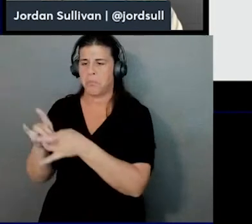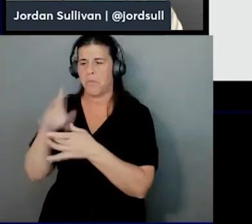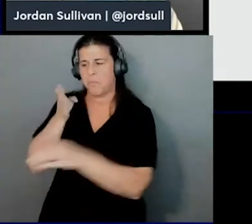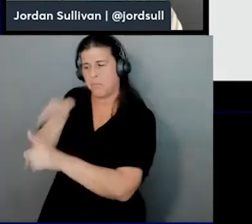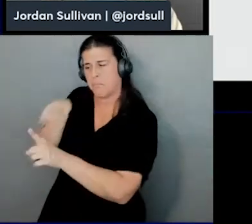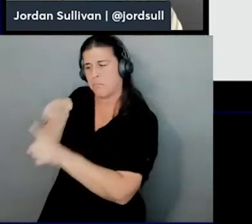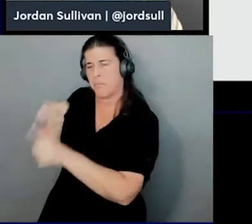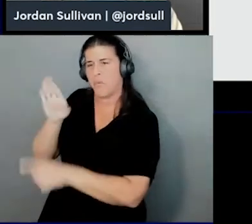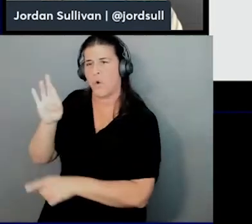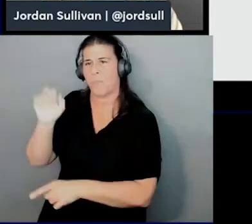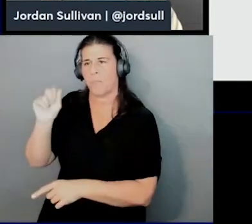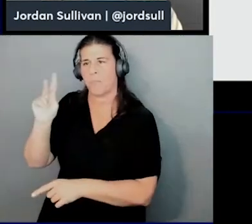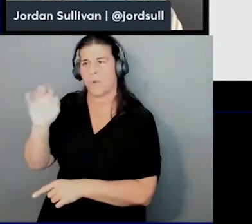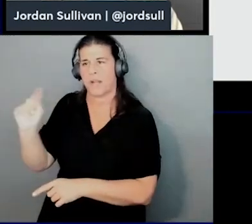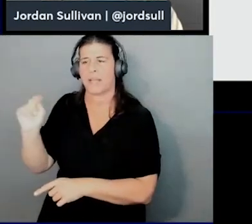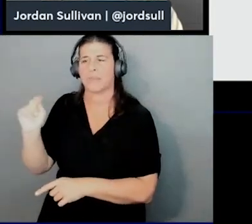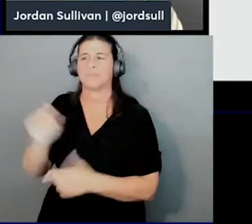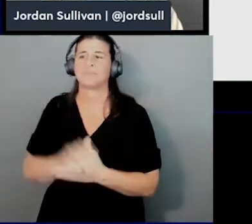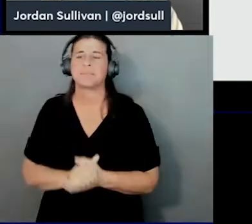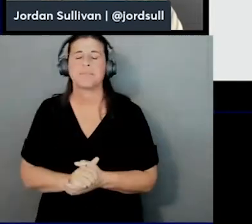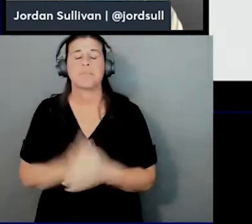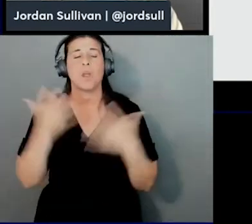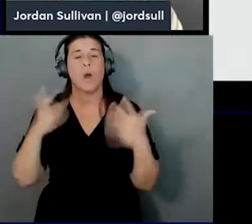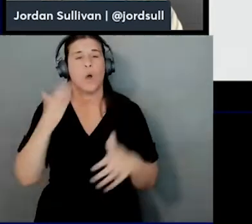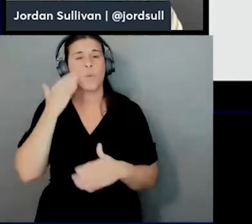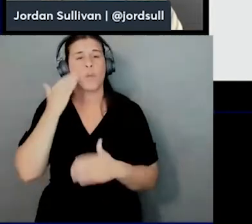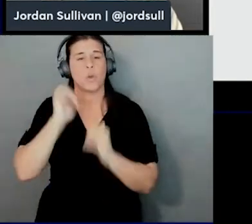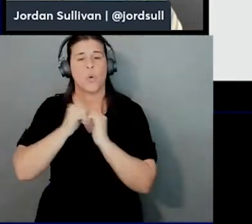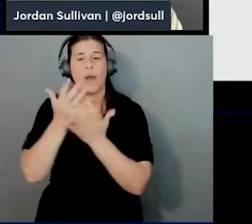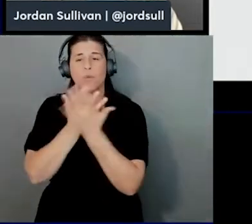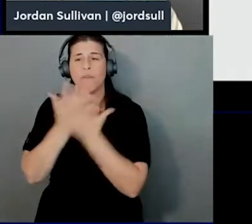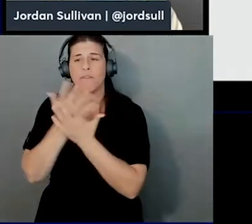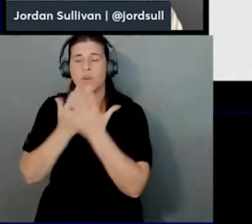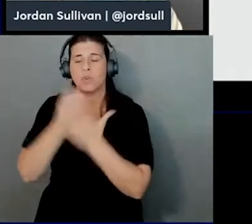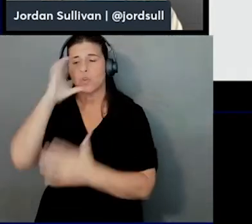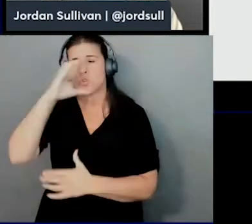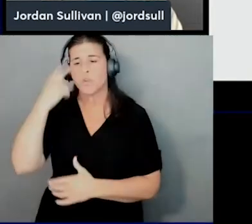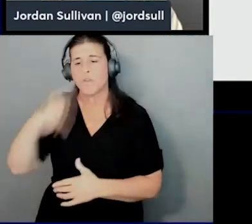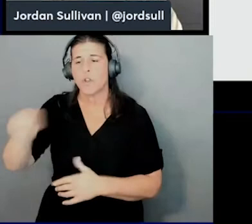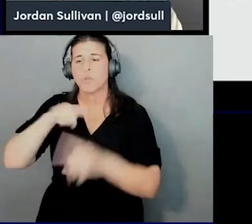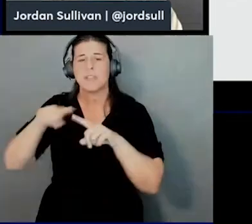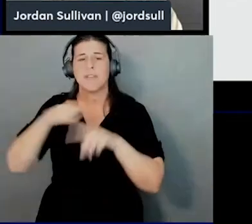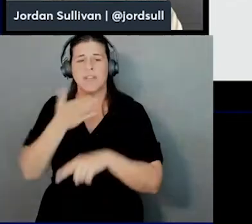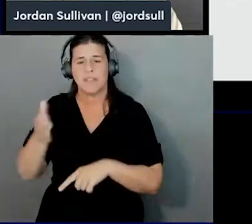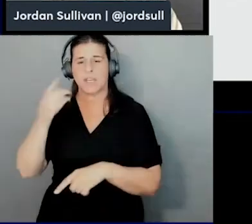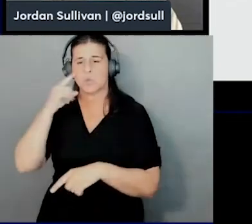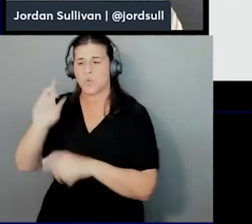if you know how to filter search for devices through bracket, you can do that in here.